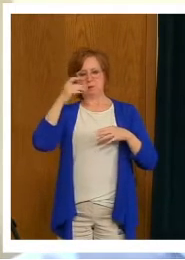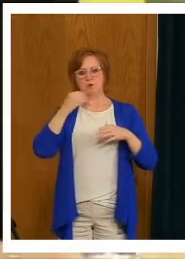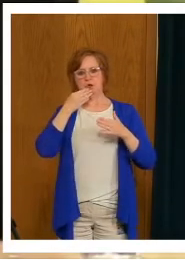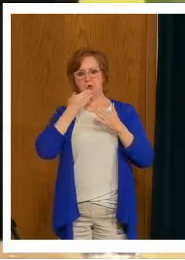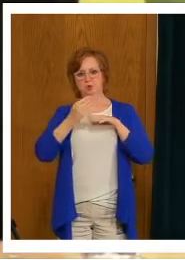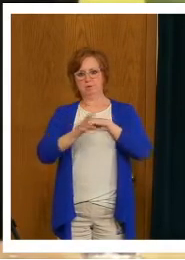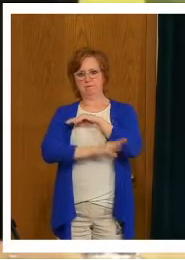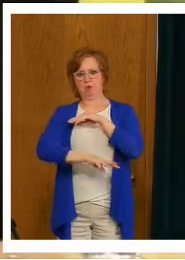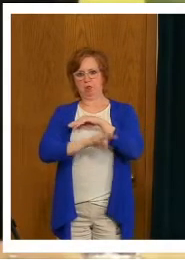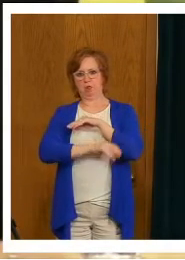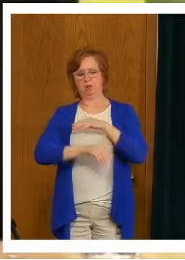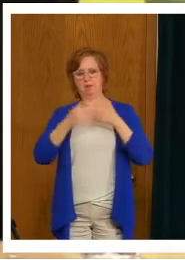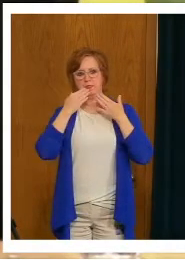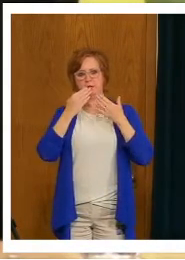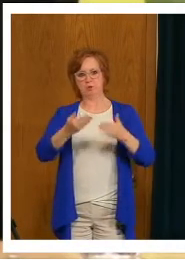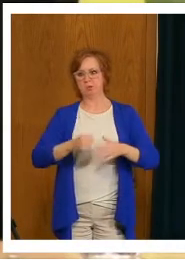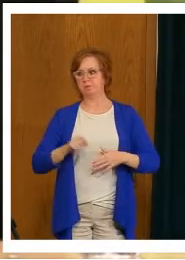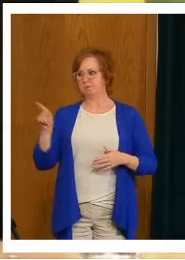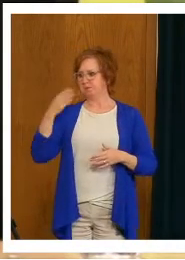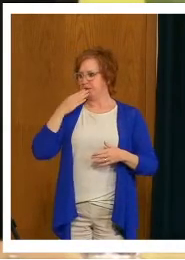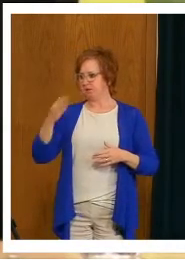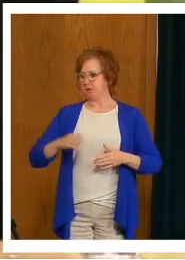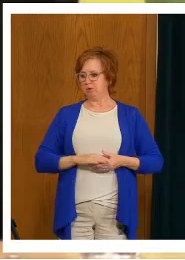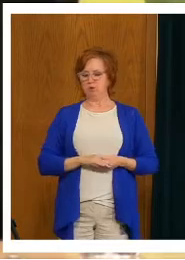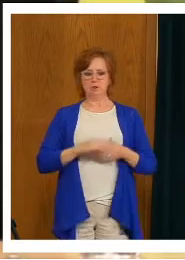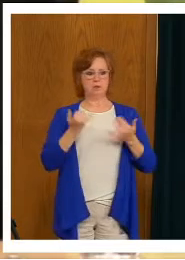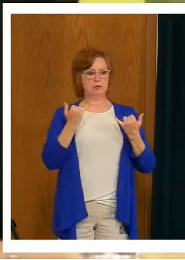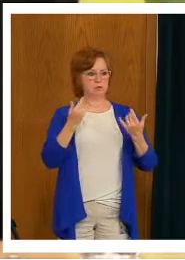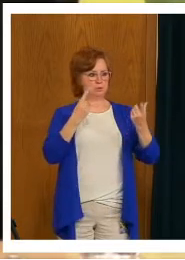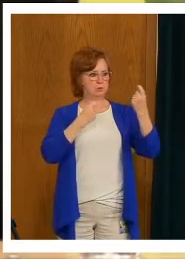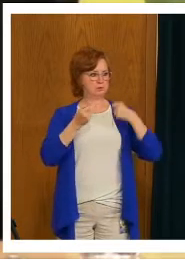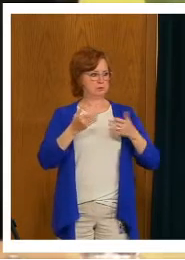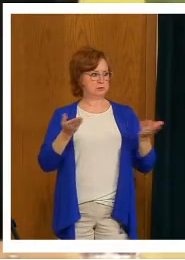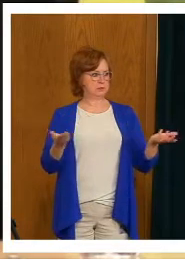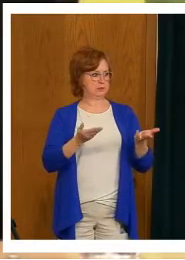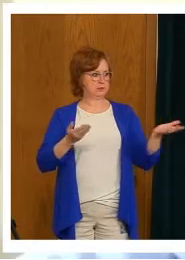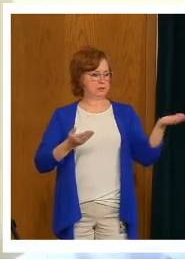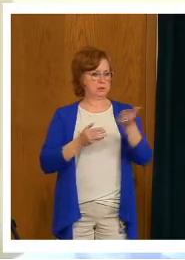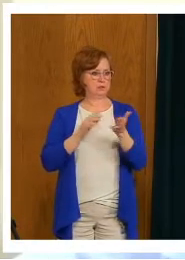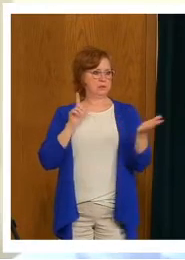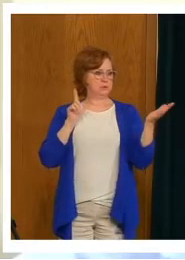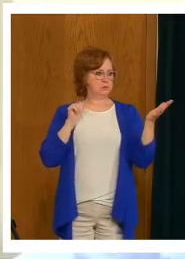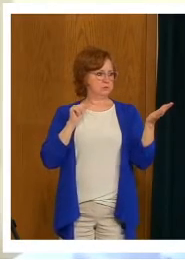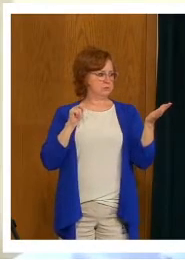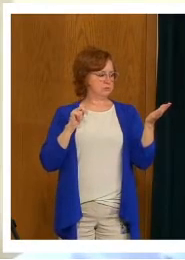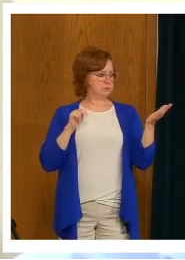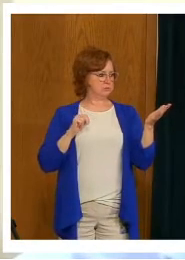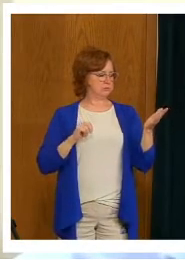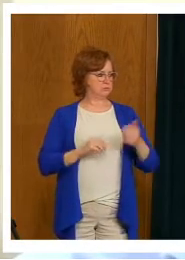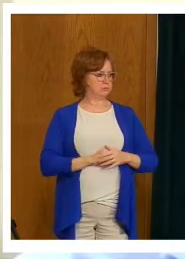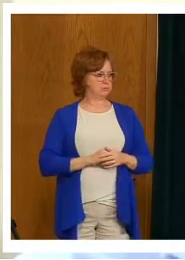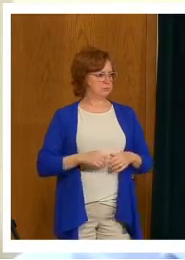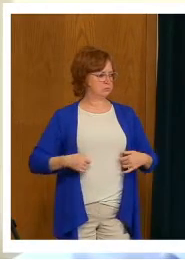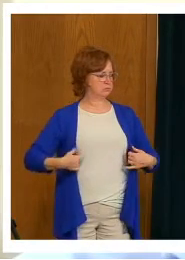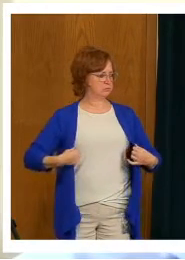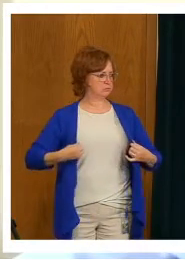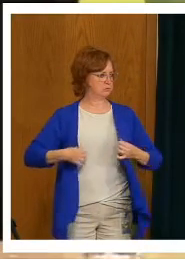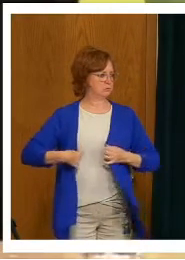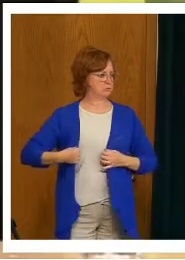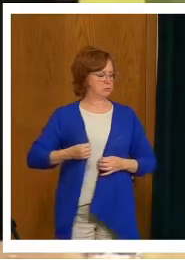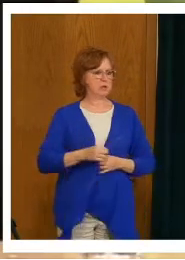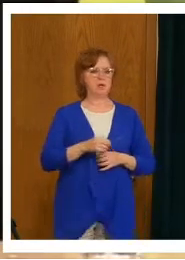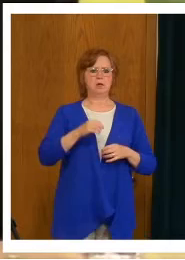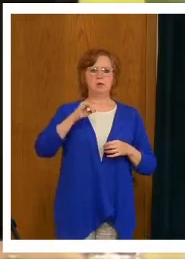Thank you, Premier Moe and Dr. Shahab. We'll take questions now, and we'll start in the room. Lynn? Prime Minister